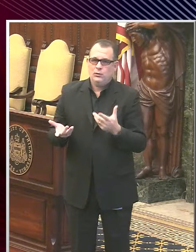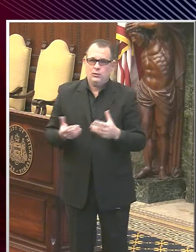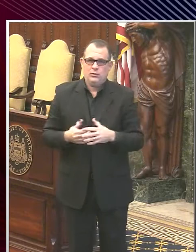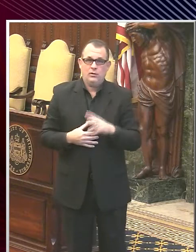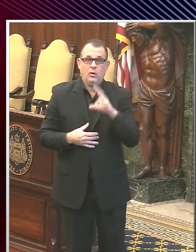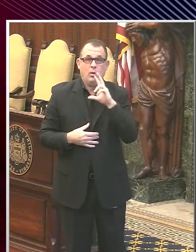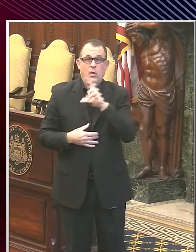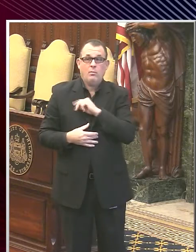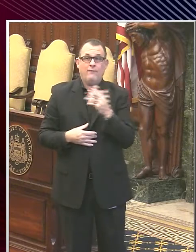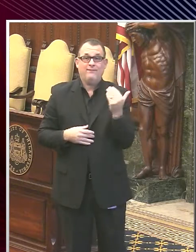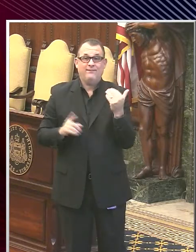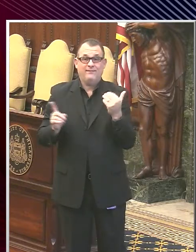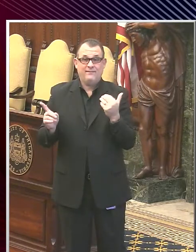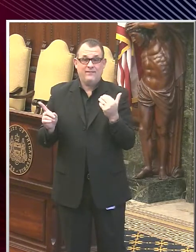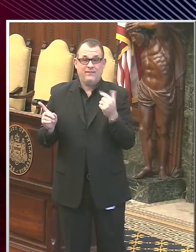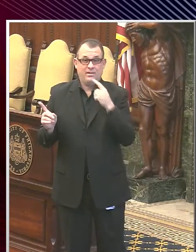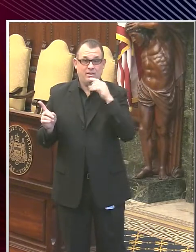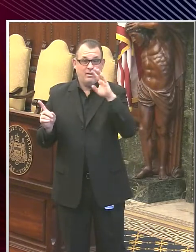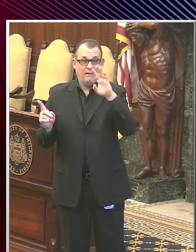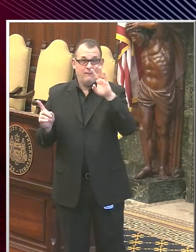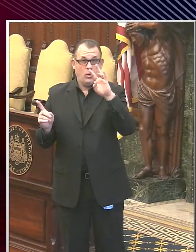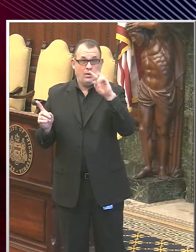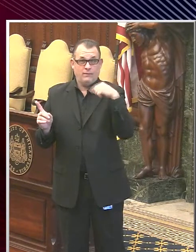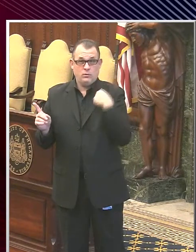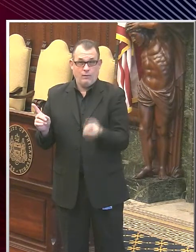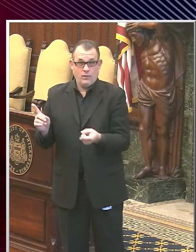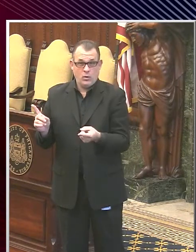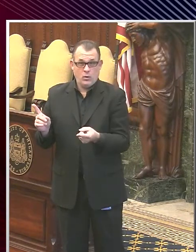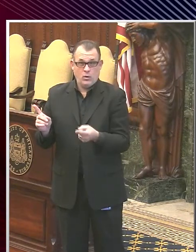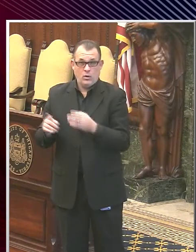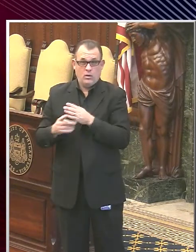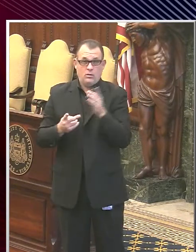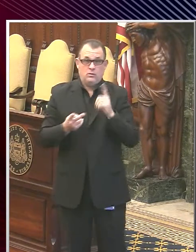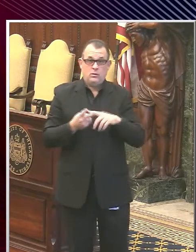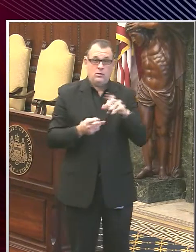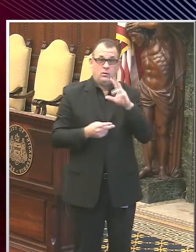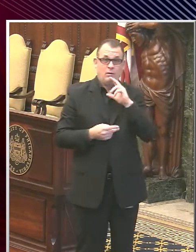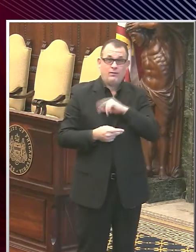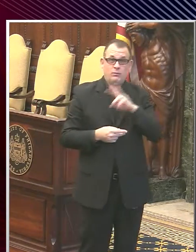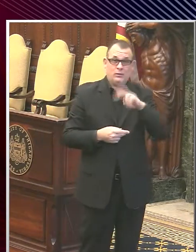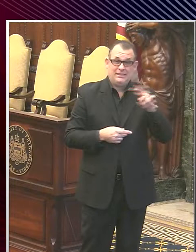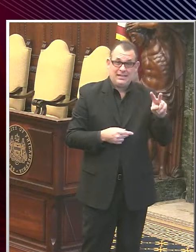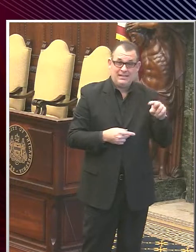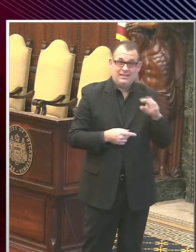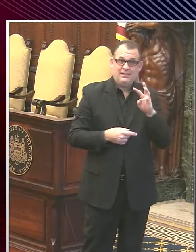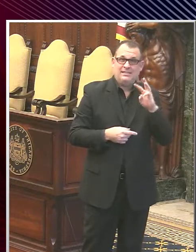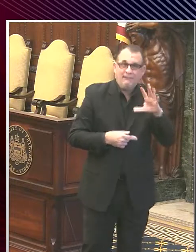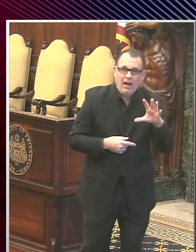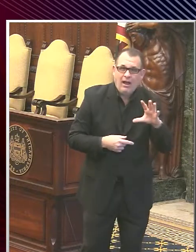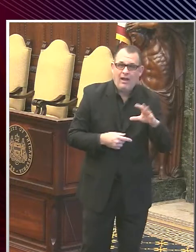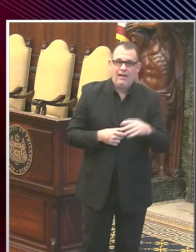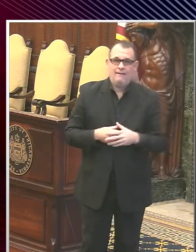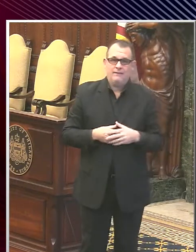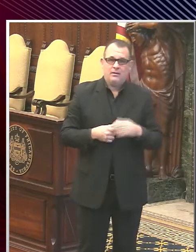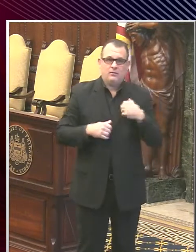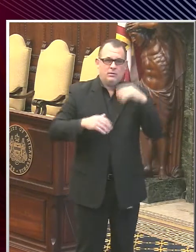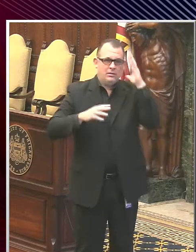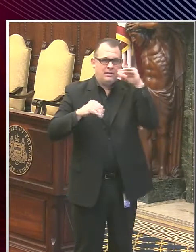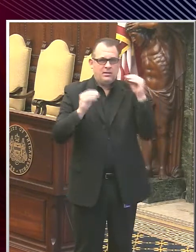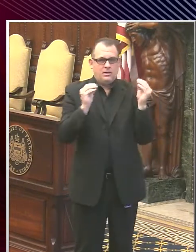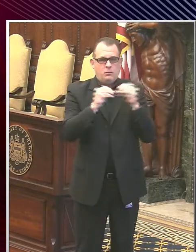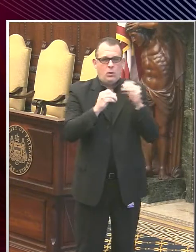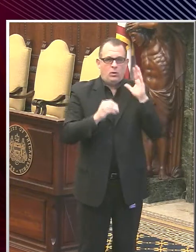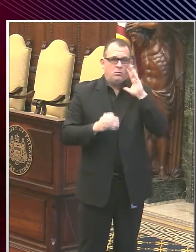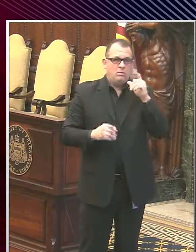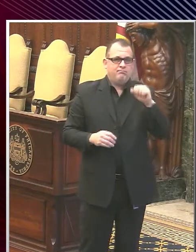there were 47 deaths so far. The week of November 22nd, there were 65 deaths so far, but we expect more. This is a big